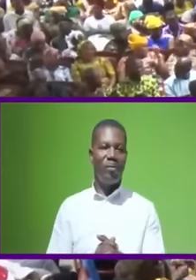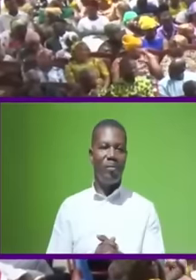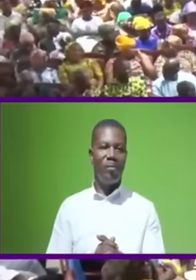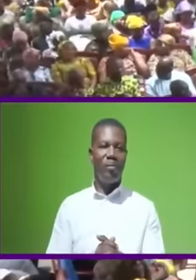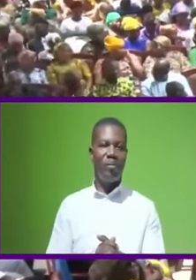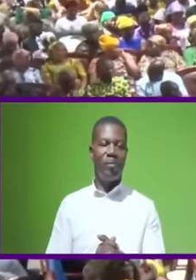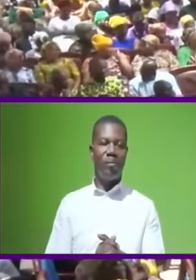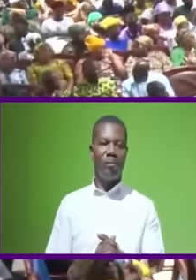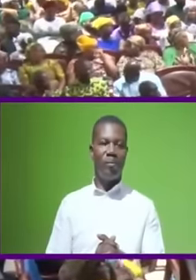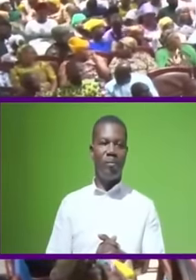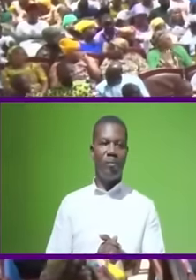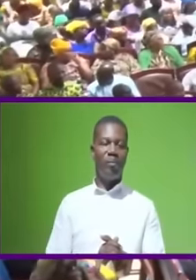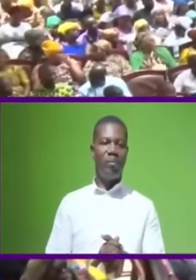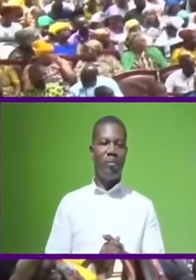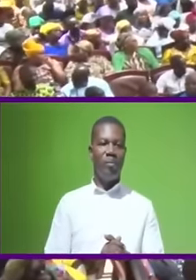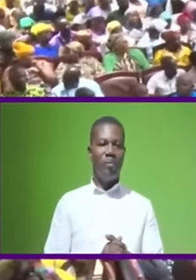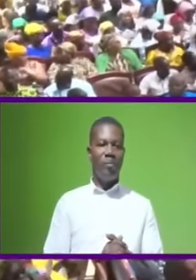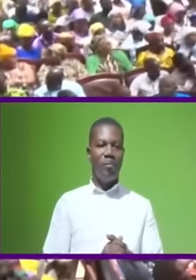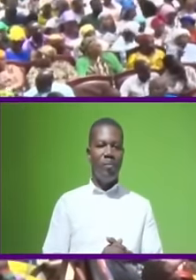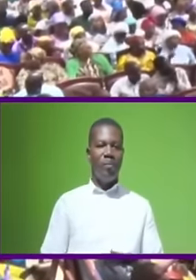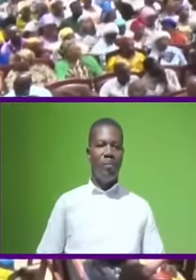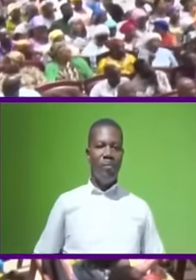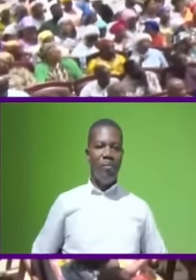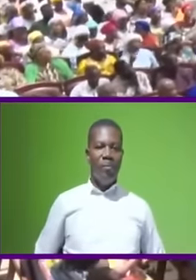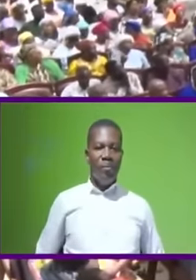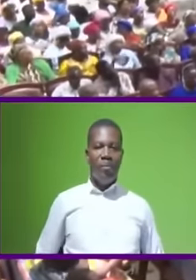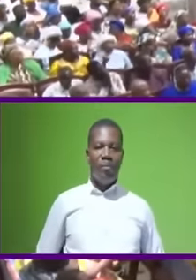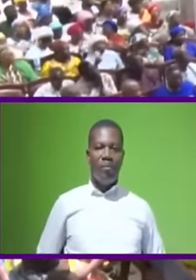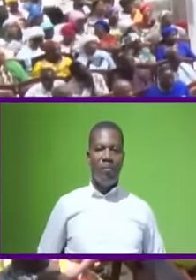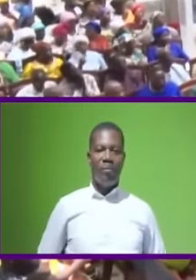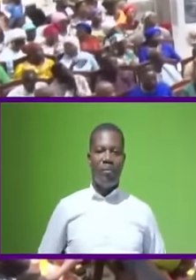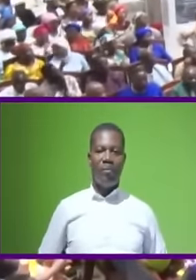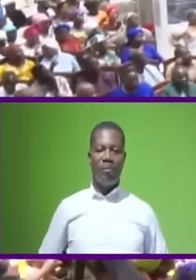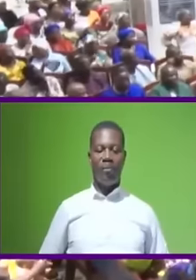for you. Yet going for a fall, I feel ashamed for you.